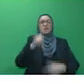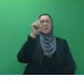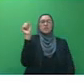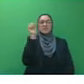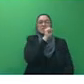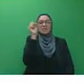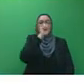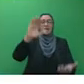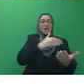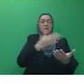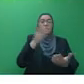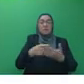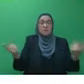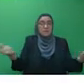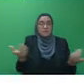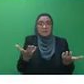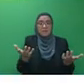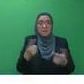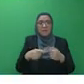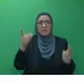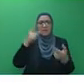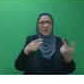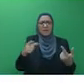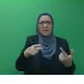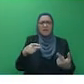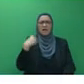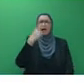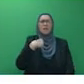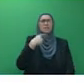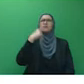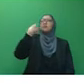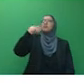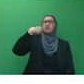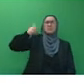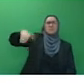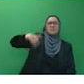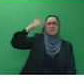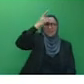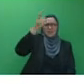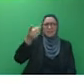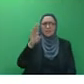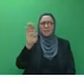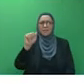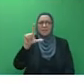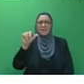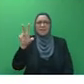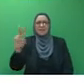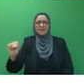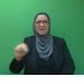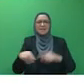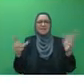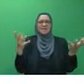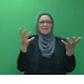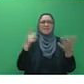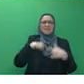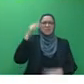datuk balan i don't know who don't know who that's the balance i'm just making this guy up but he's he that's about his connection was like what's like faulty or something like that you know so it's just things